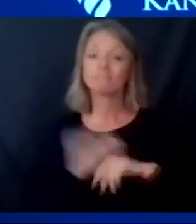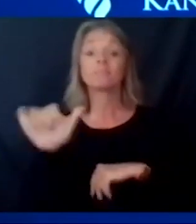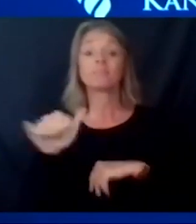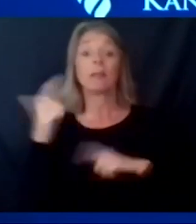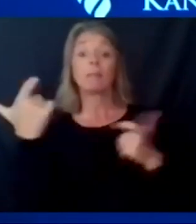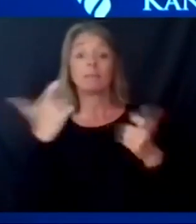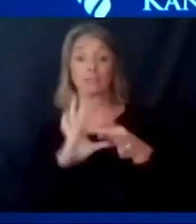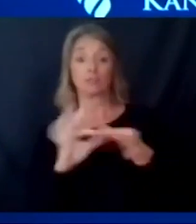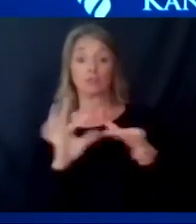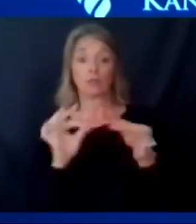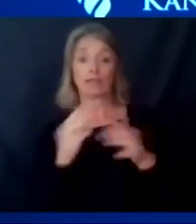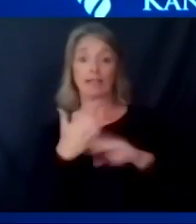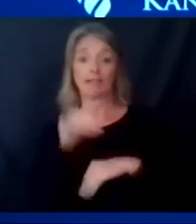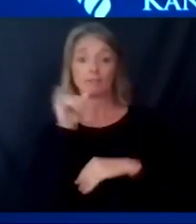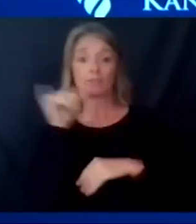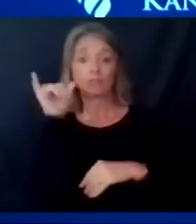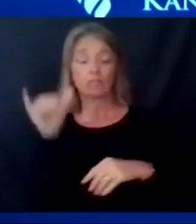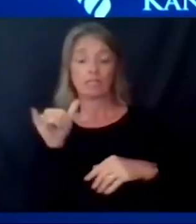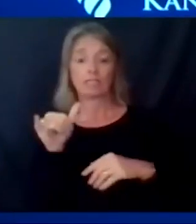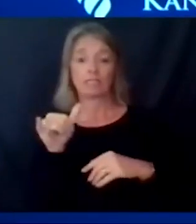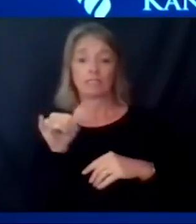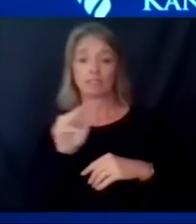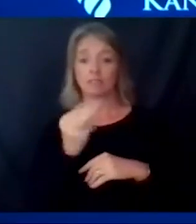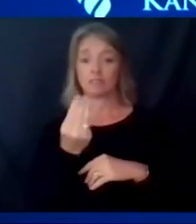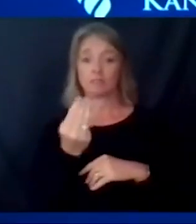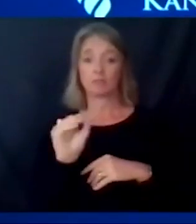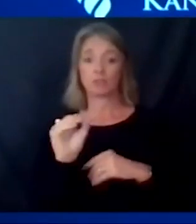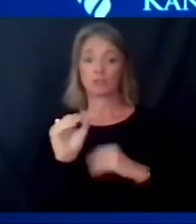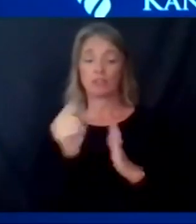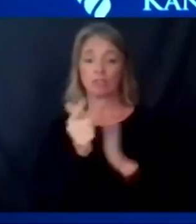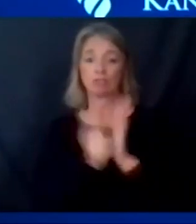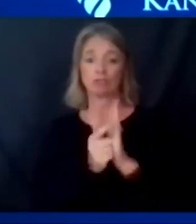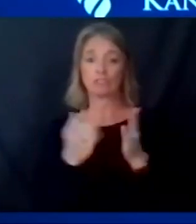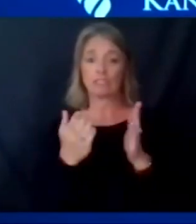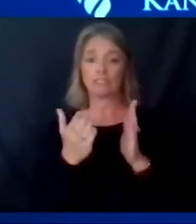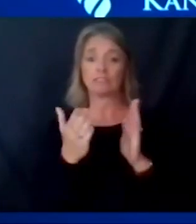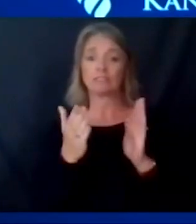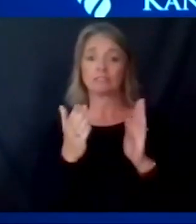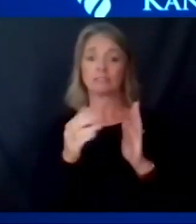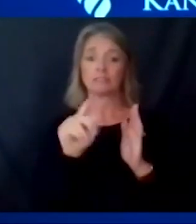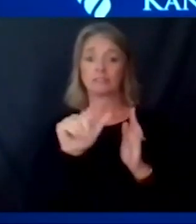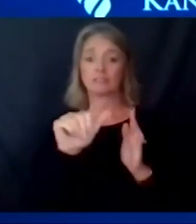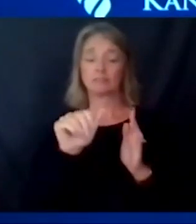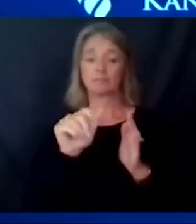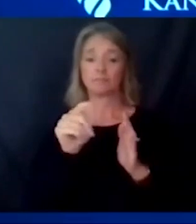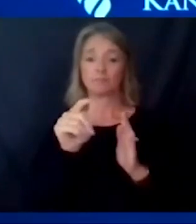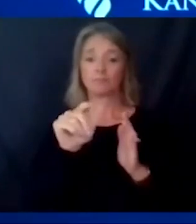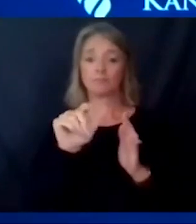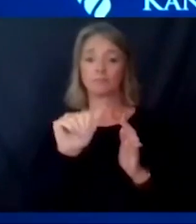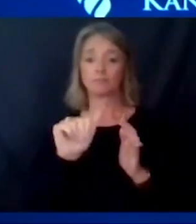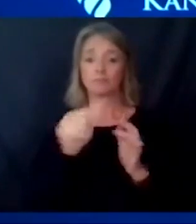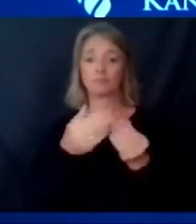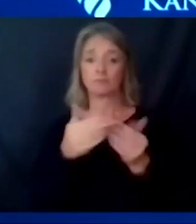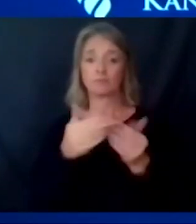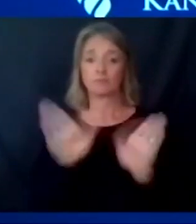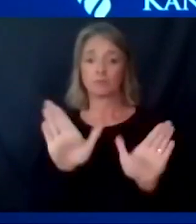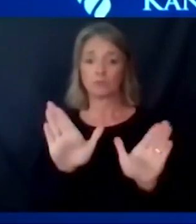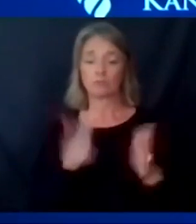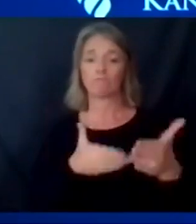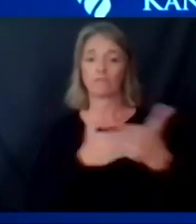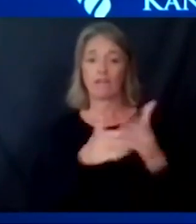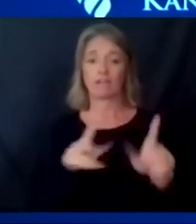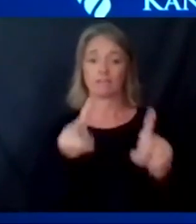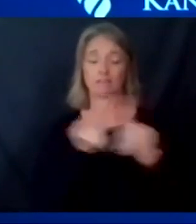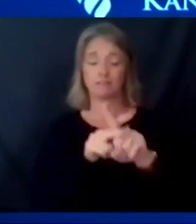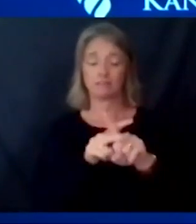after yesterday's briefing, Missouri's Attorney General and Senate candidate Eric Schmidt had filed a class action lawsuit working to block